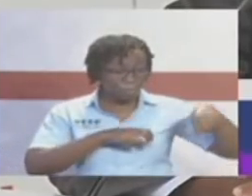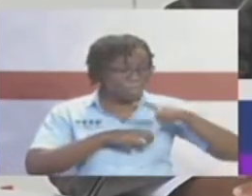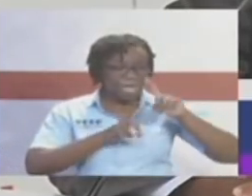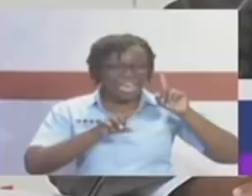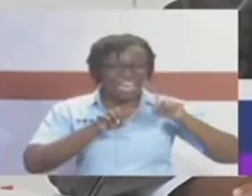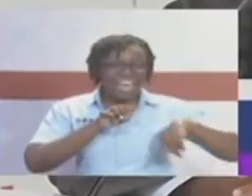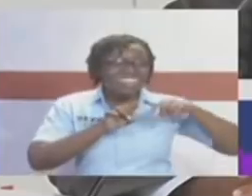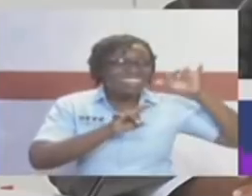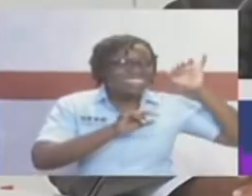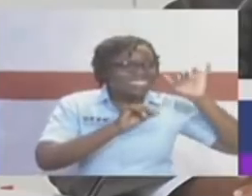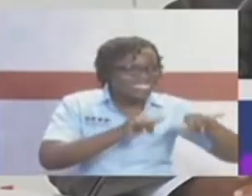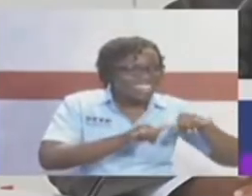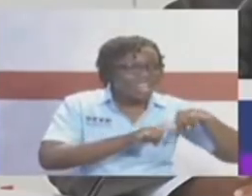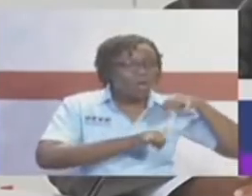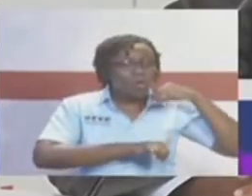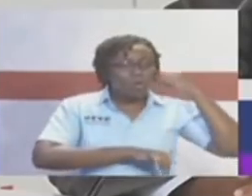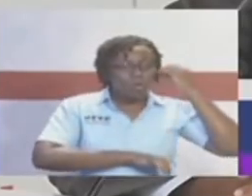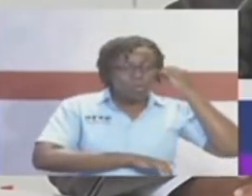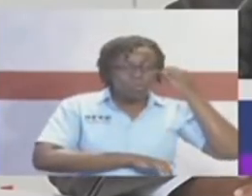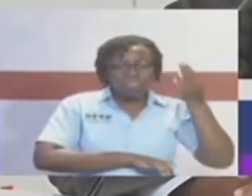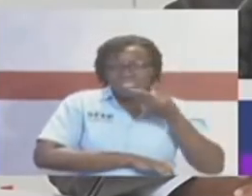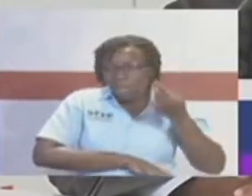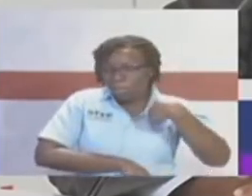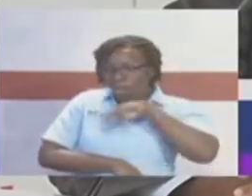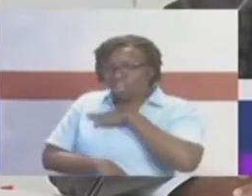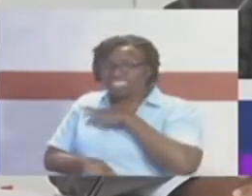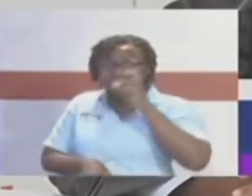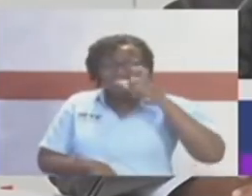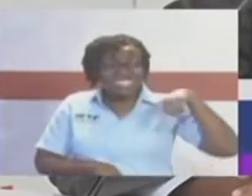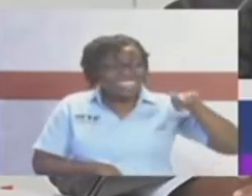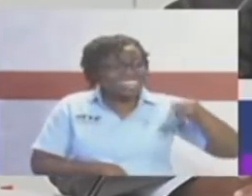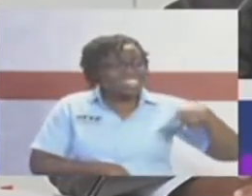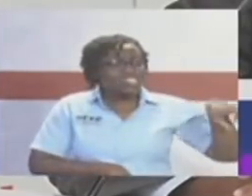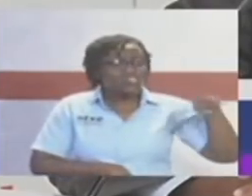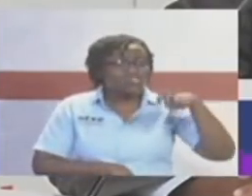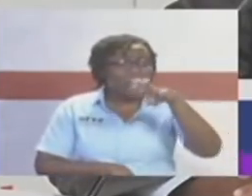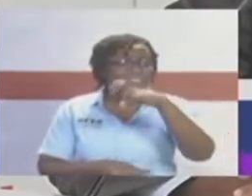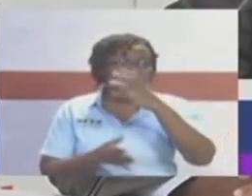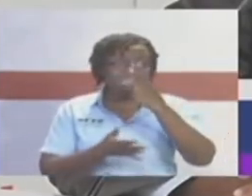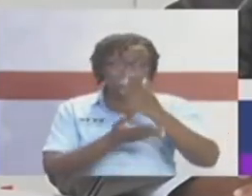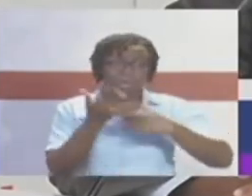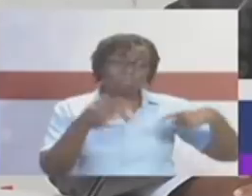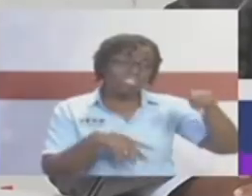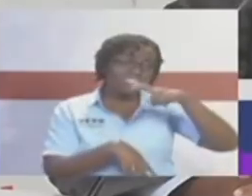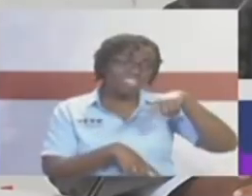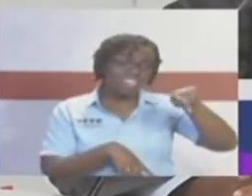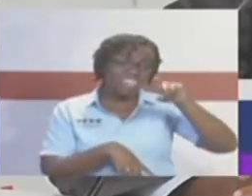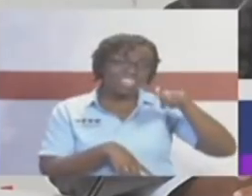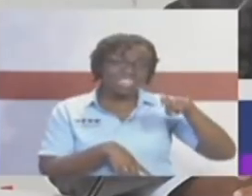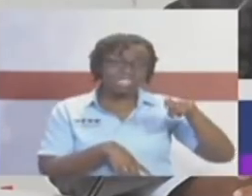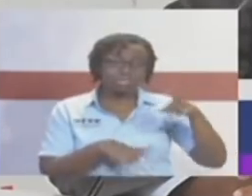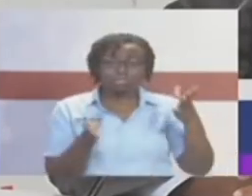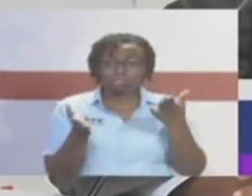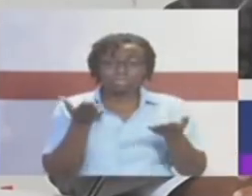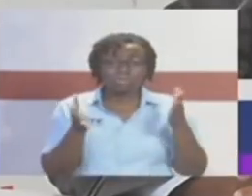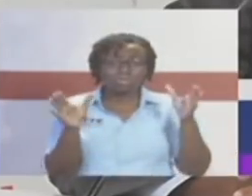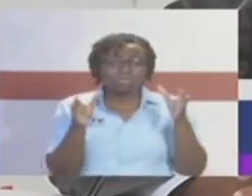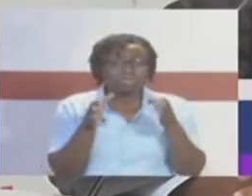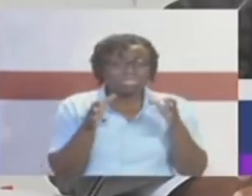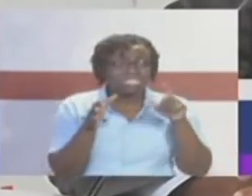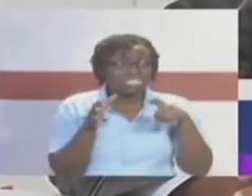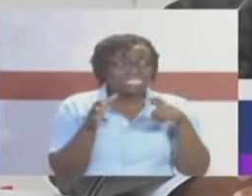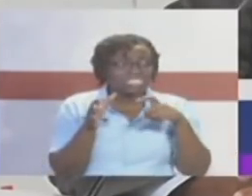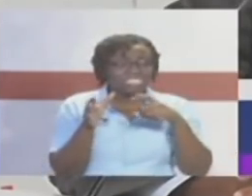us. They have to travel. To some extent, they have to congregate. They have to interact with the people